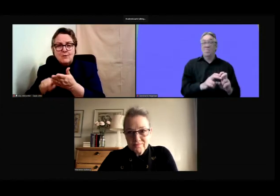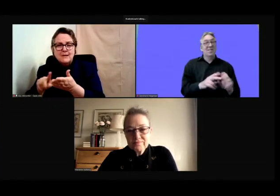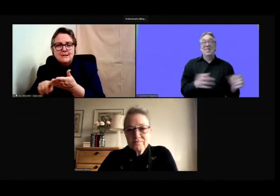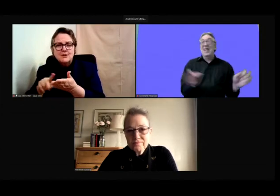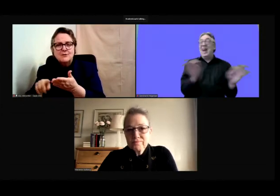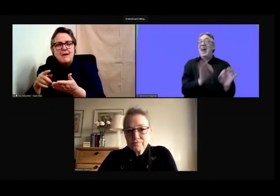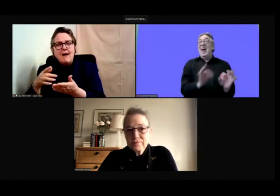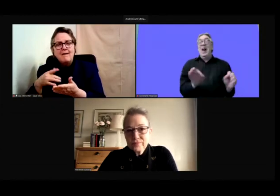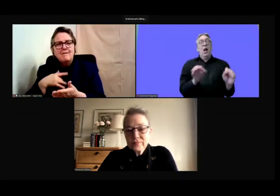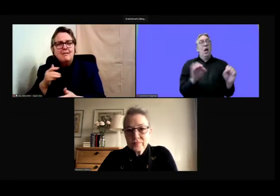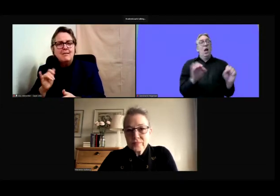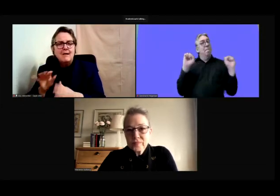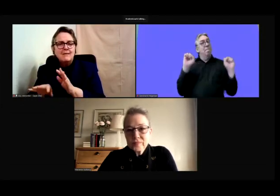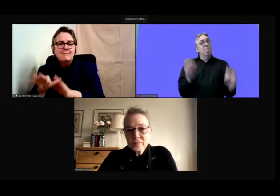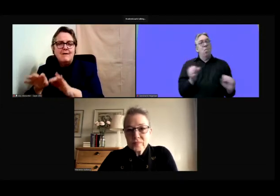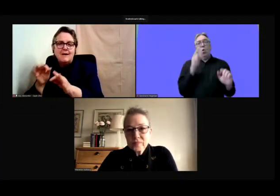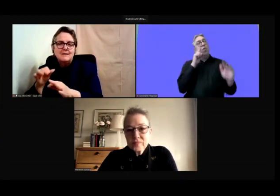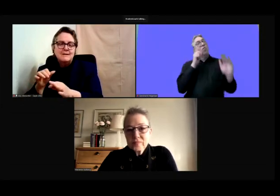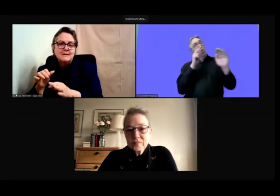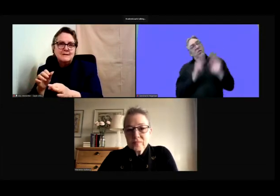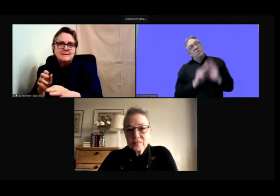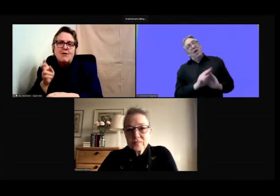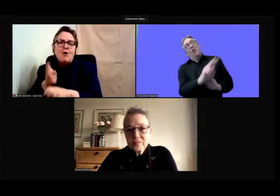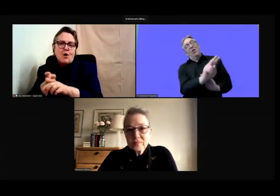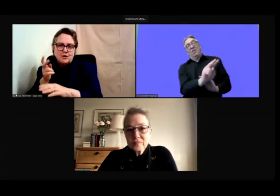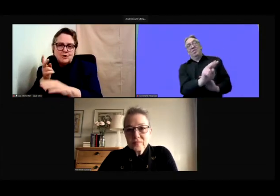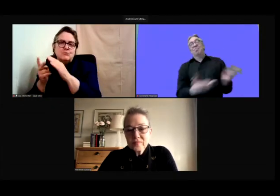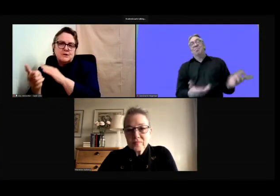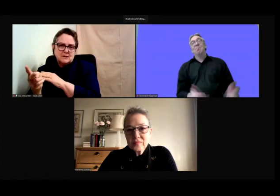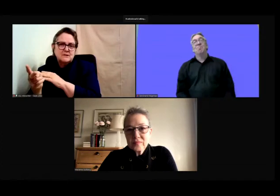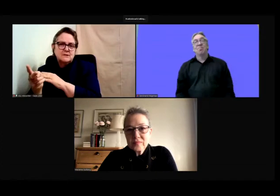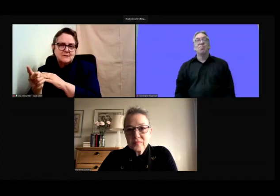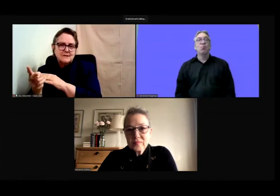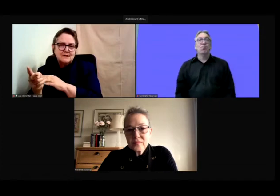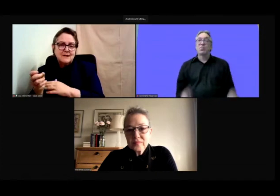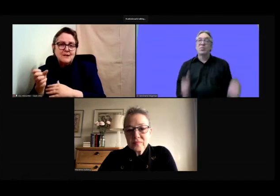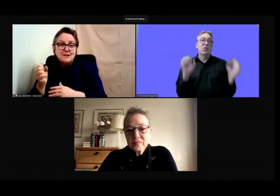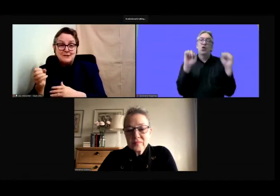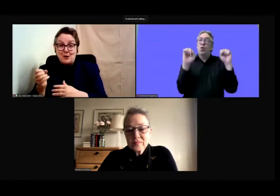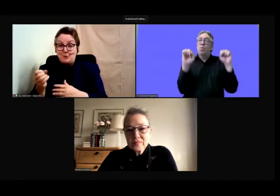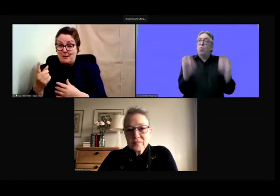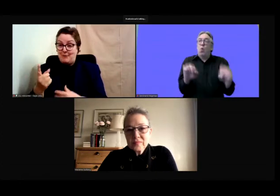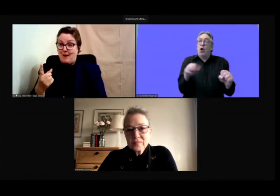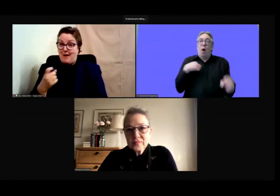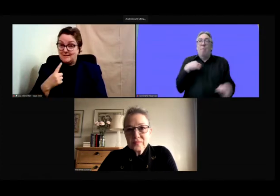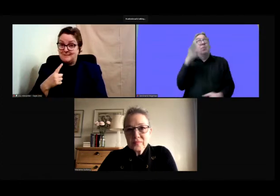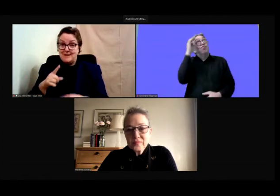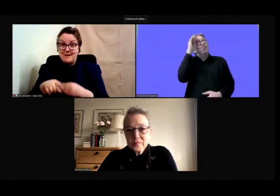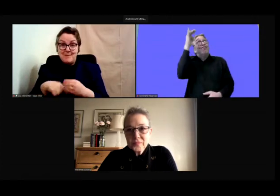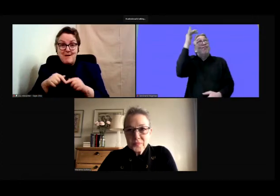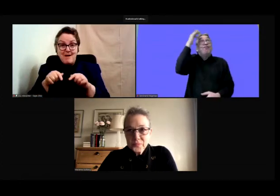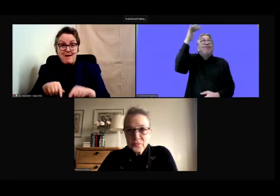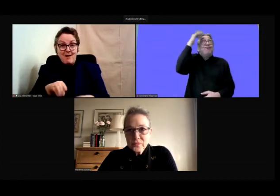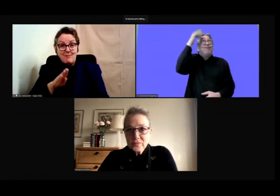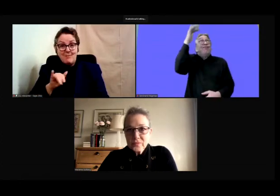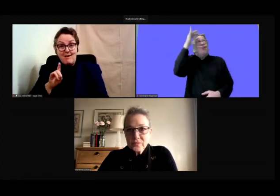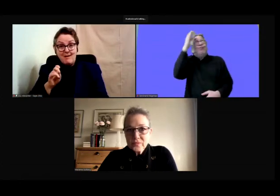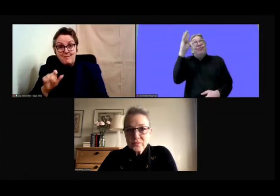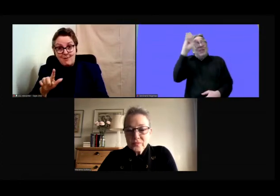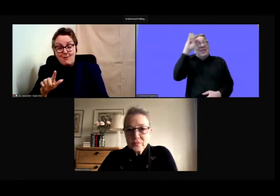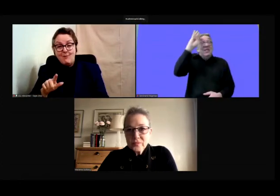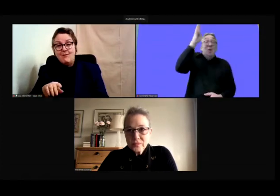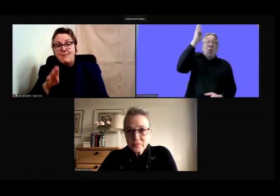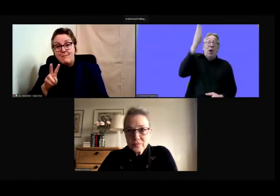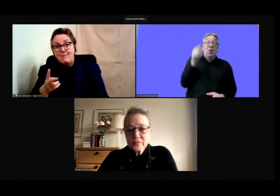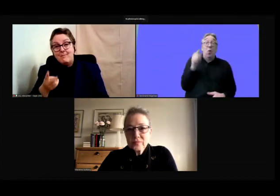would say. So I guess it's really hard to now speculate on precise or exact, type of